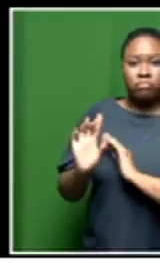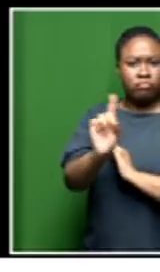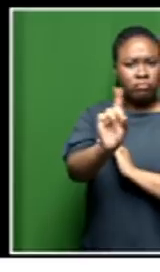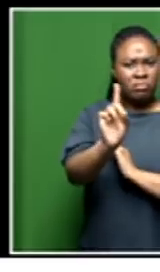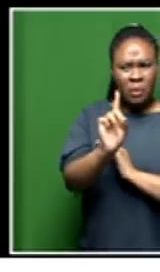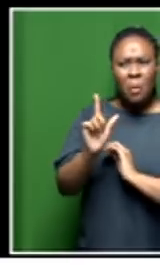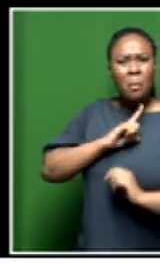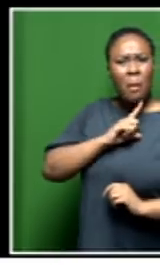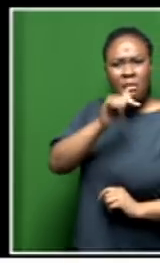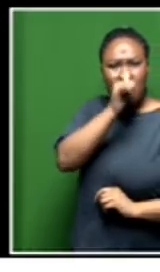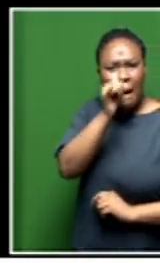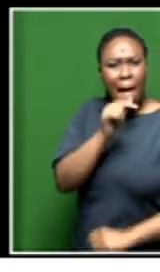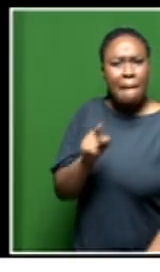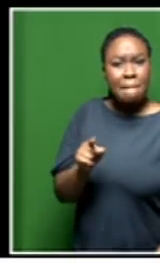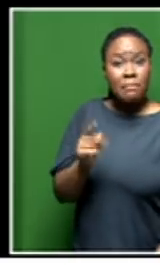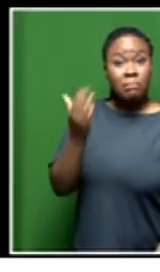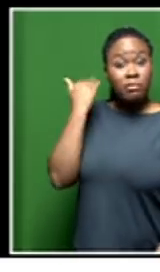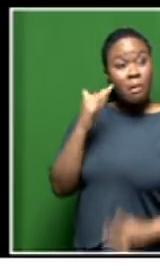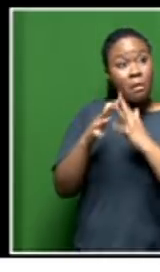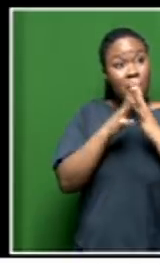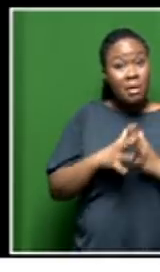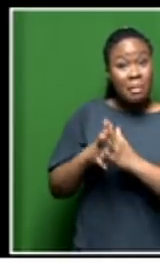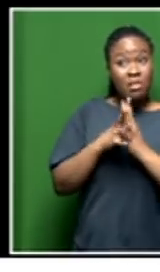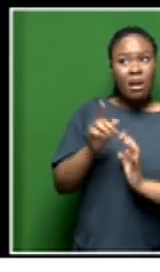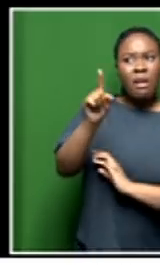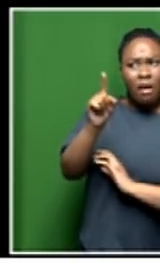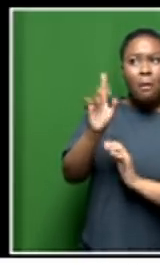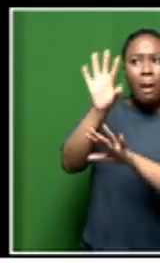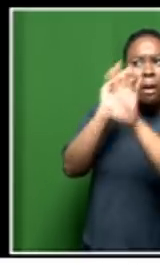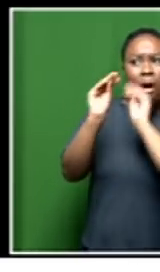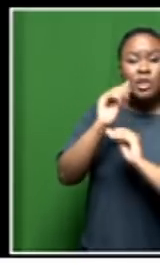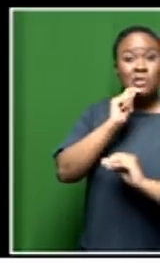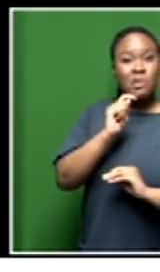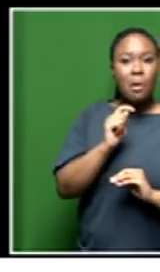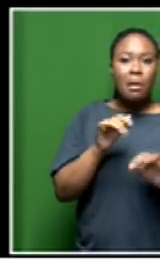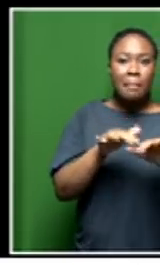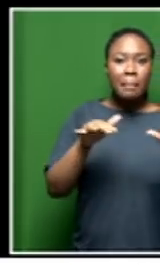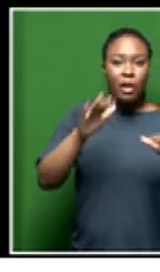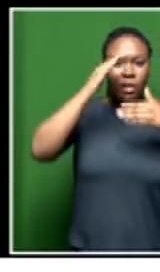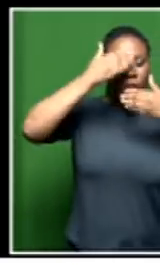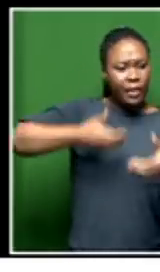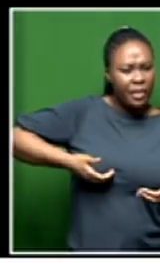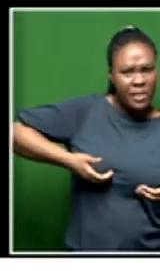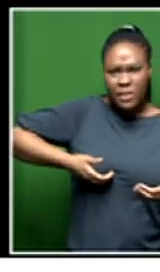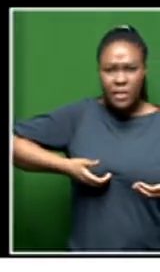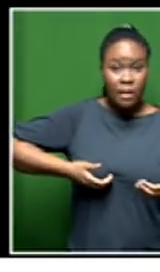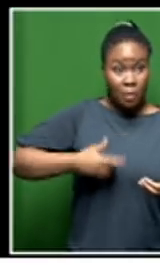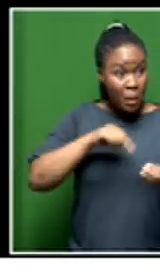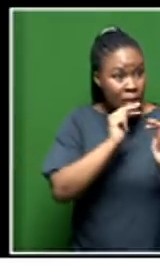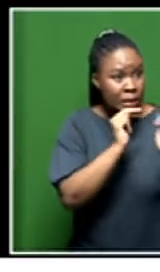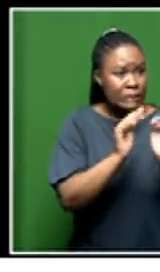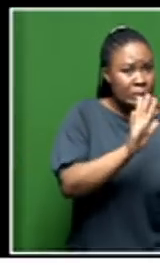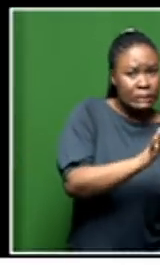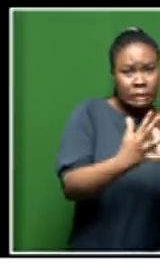has demonstrated that they do not negotiate with terrorists. Indeed. So why do we negotiate with terrorists? In Zambia,